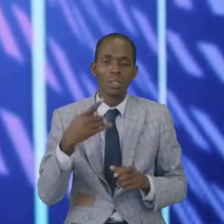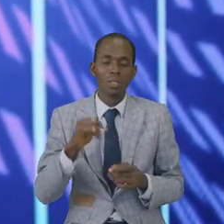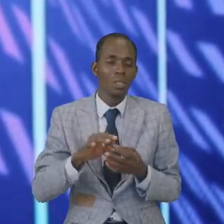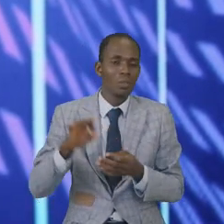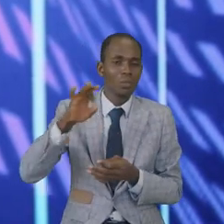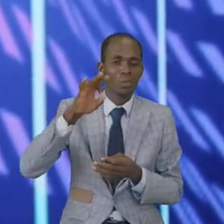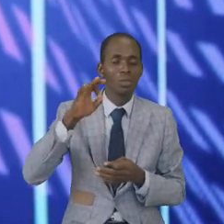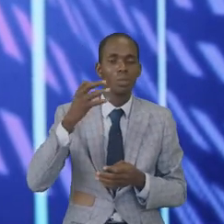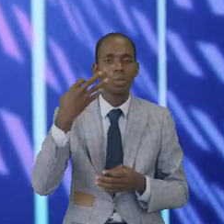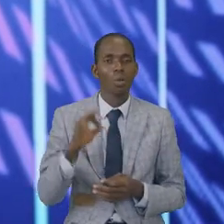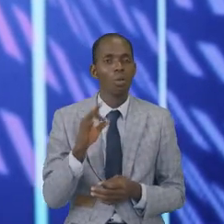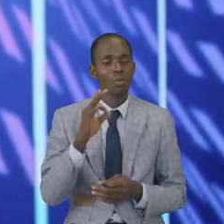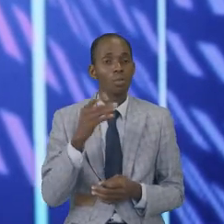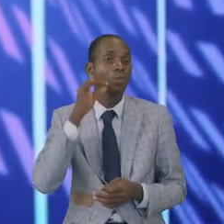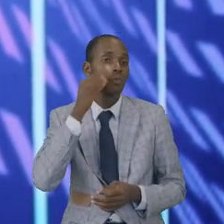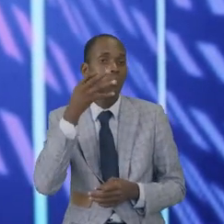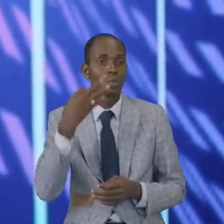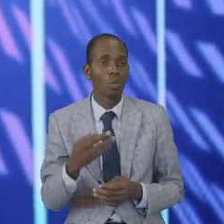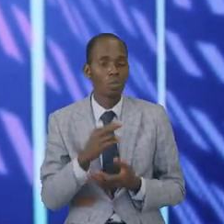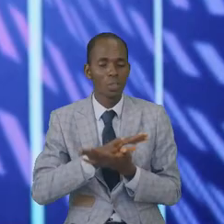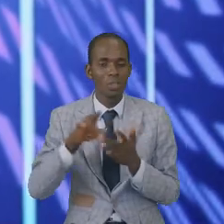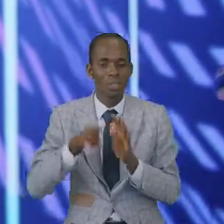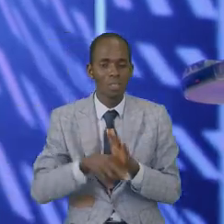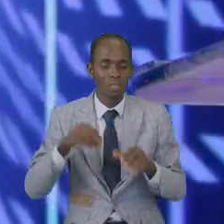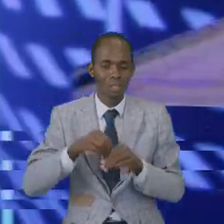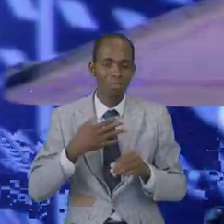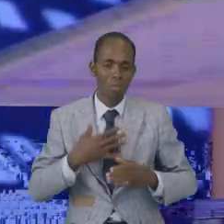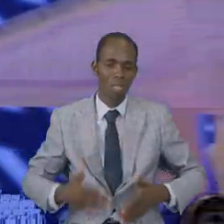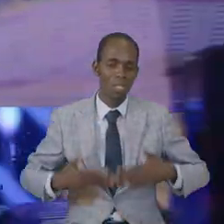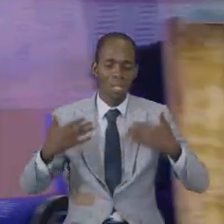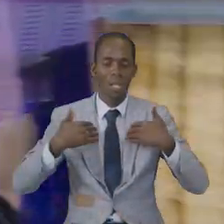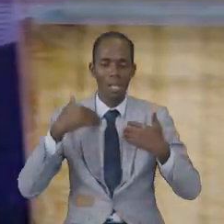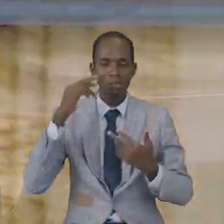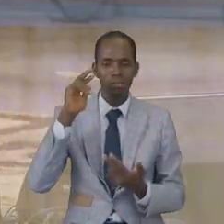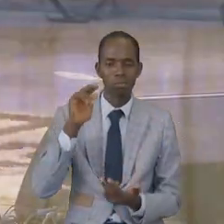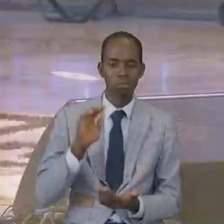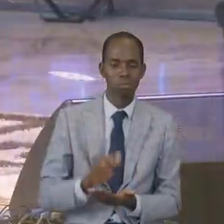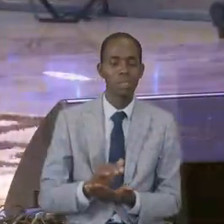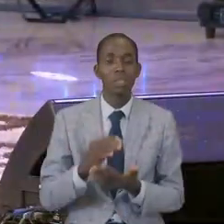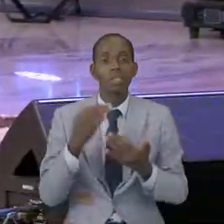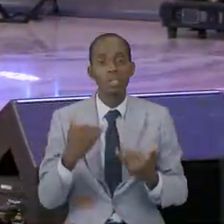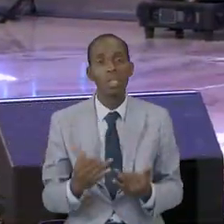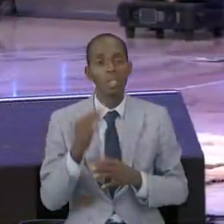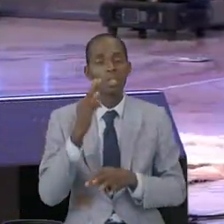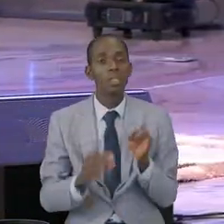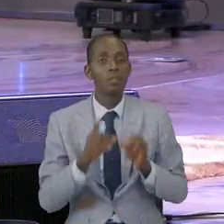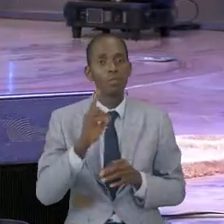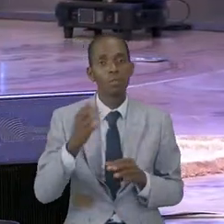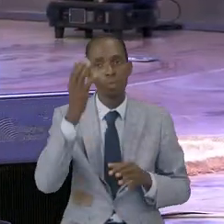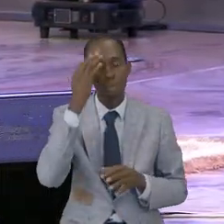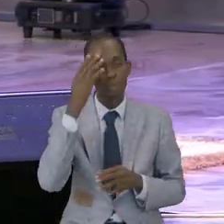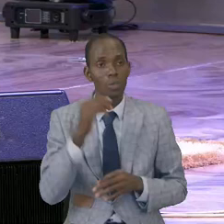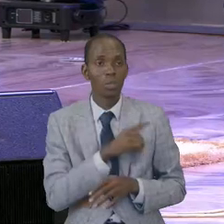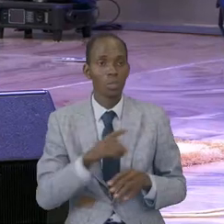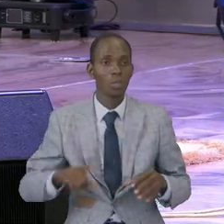and holiness has decreased in my life. It says, now if we know the Lord and we have the Lord and